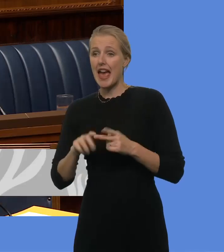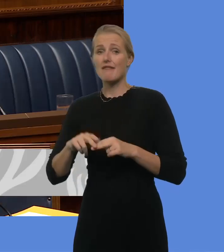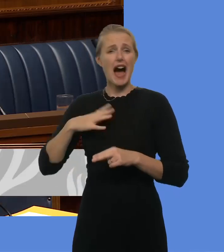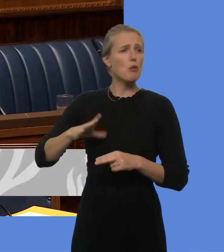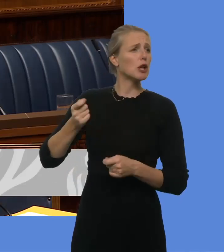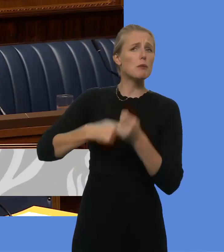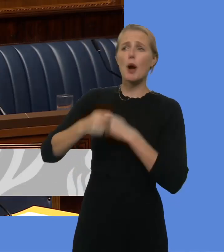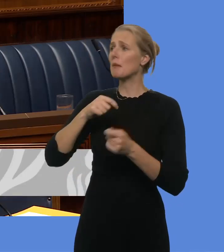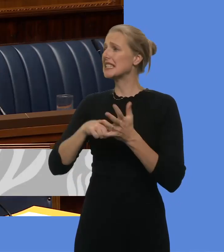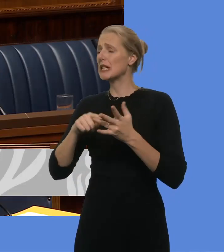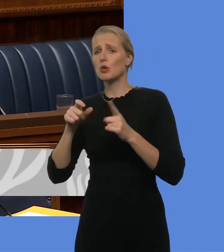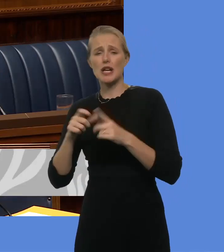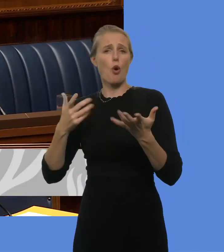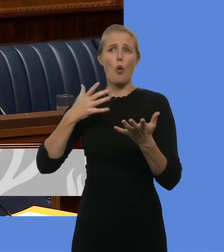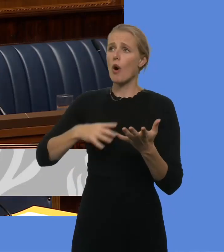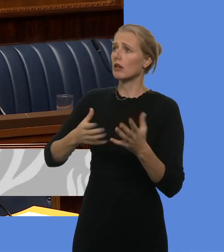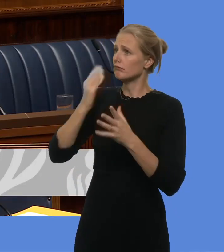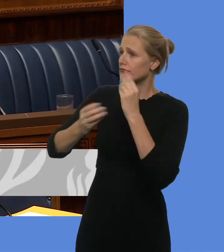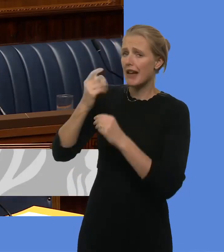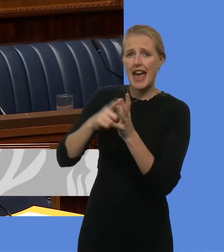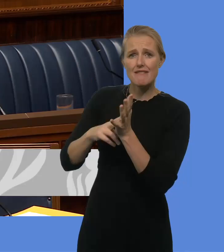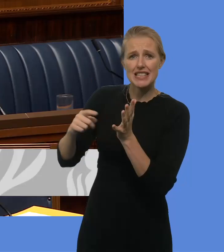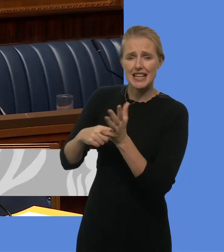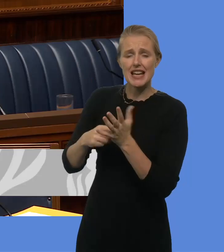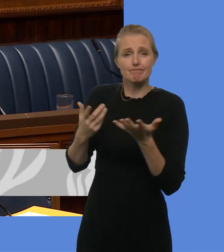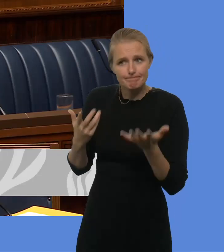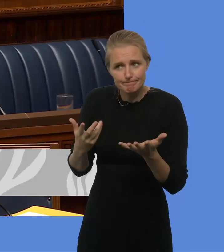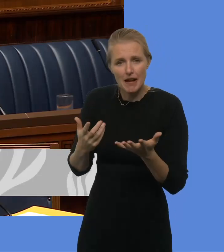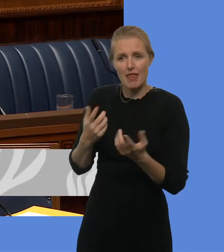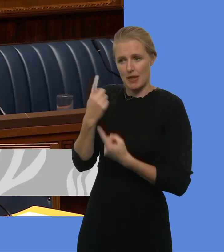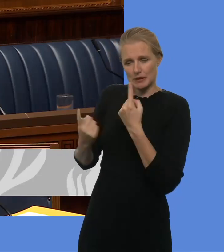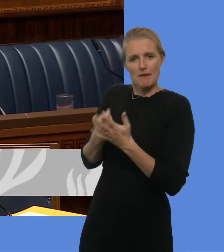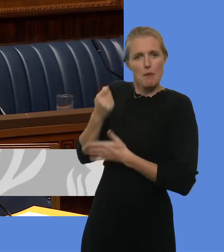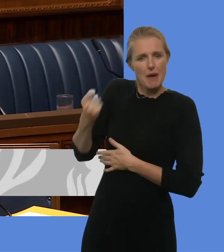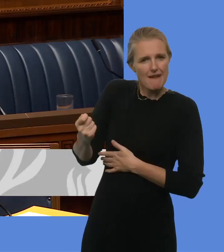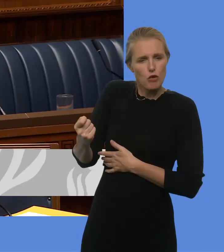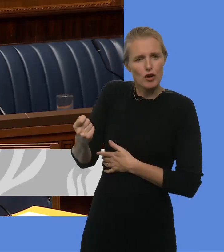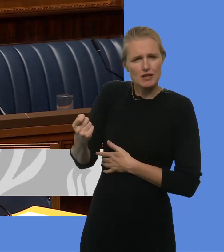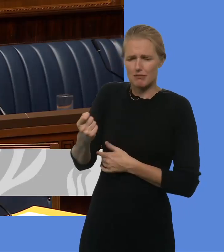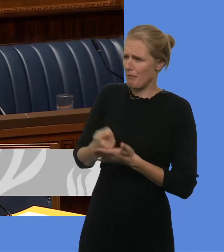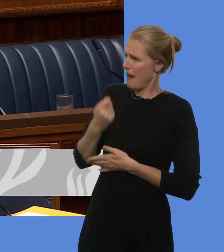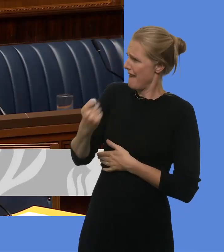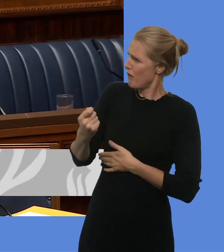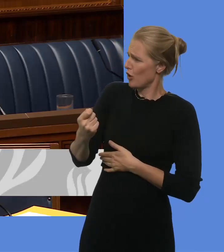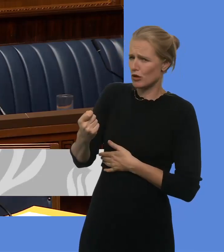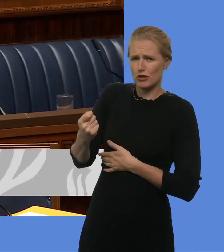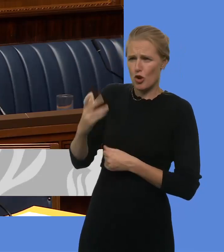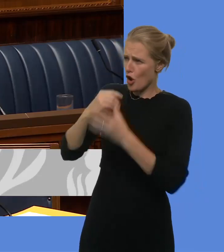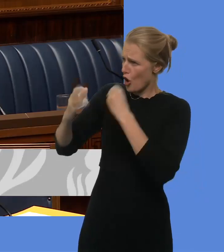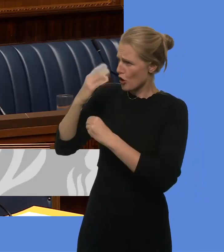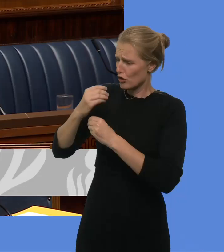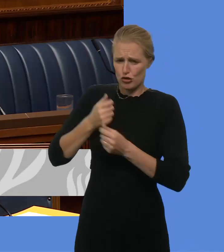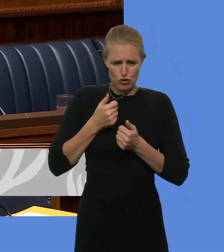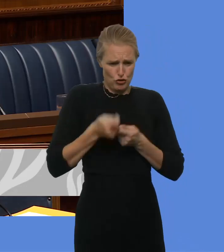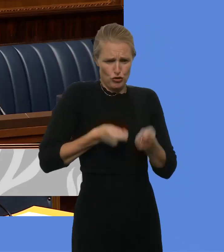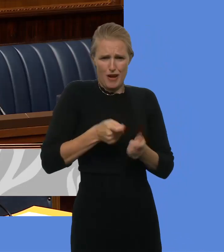by those teachers or paid out of that school's funds. That was a disgrace. And I worked quite hard, and